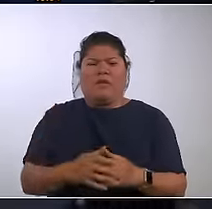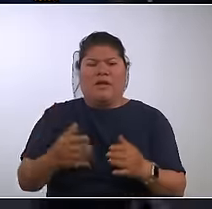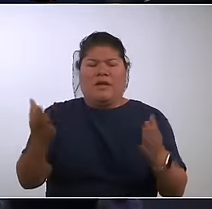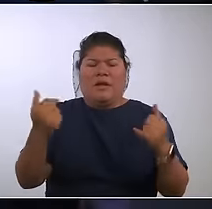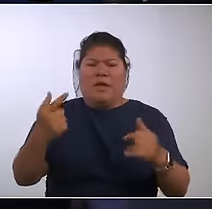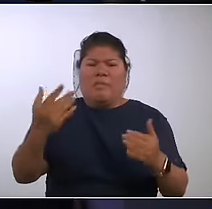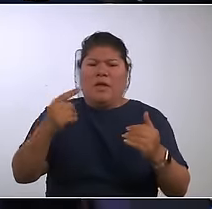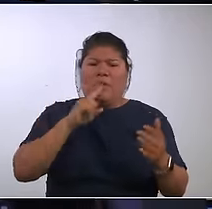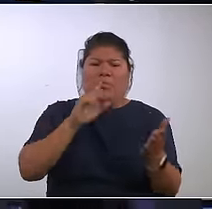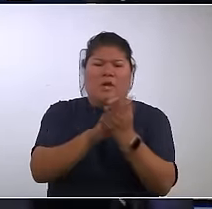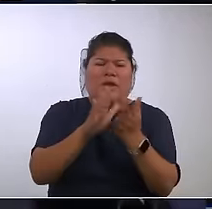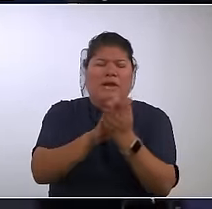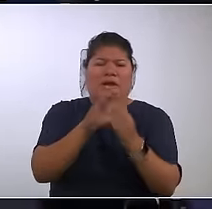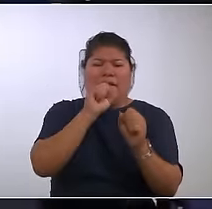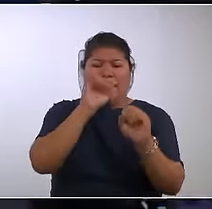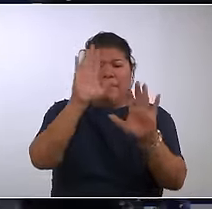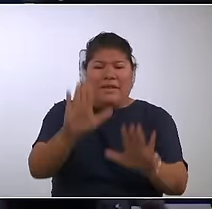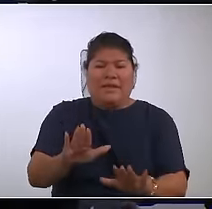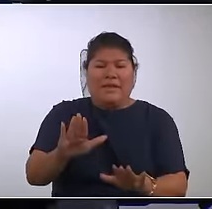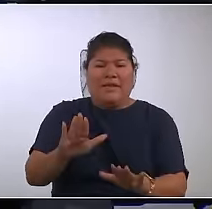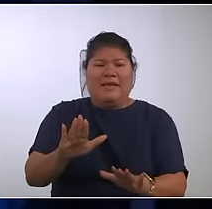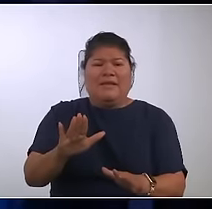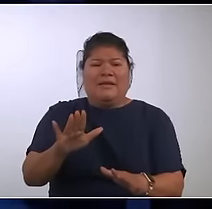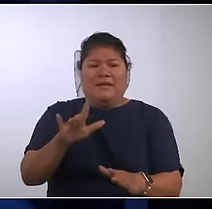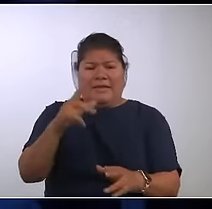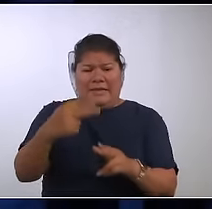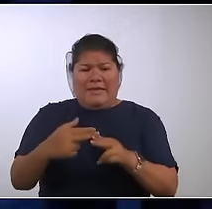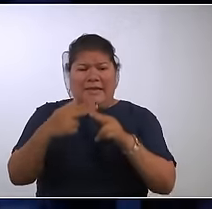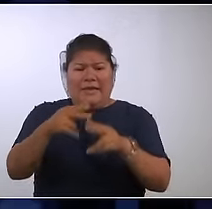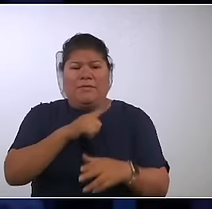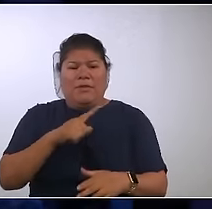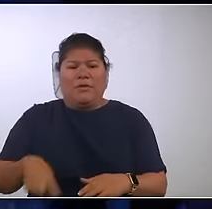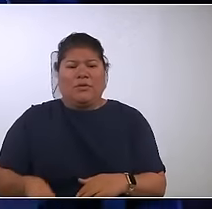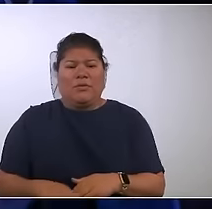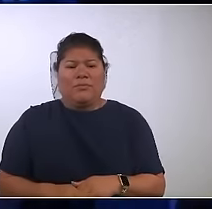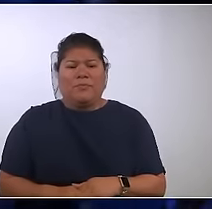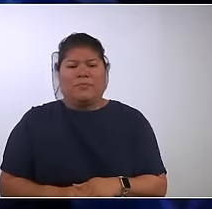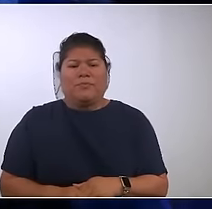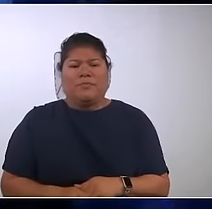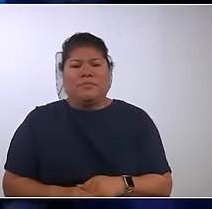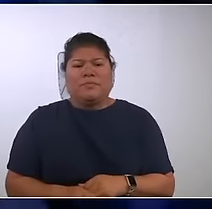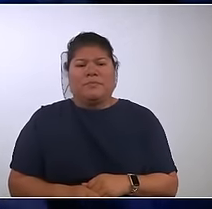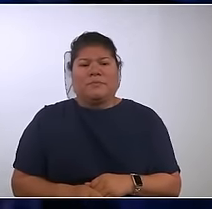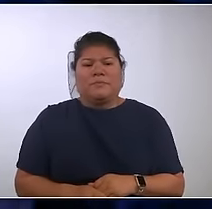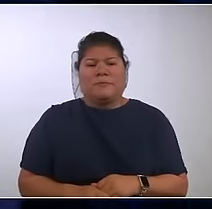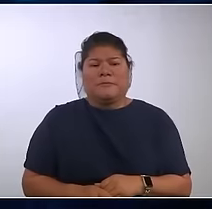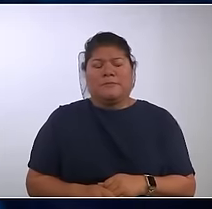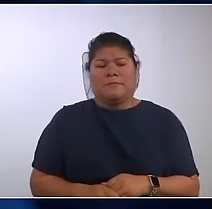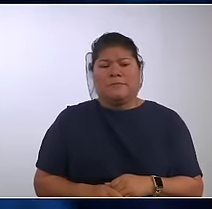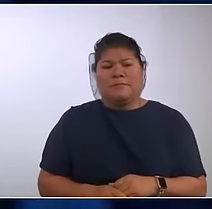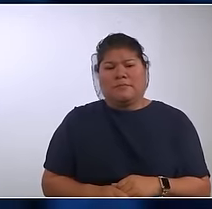moment. Necesita bendecir el Somebody nombre needs de Dios. To bless the name of the Lord.